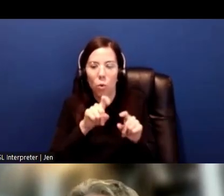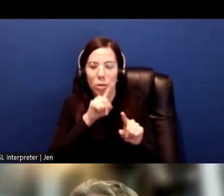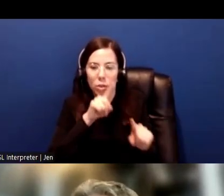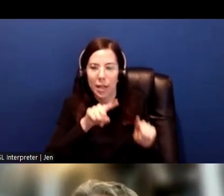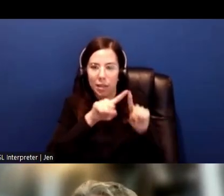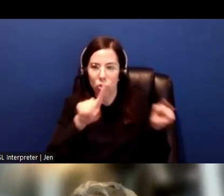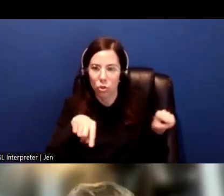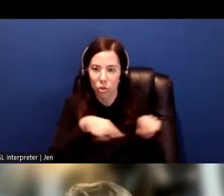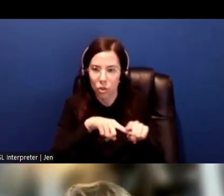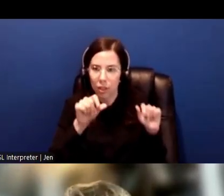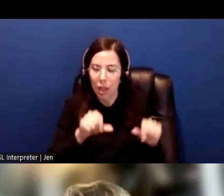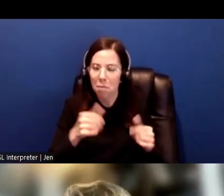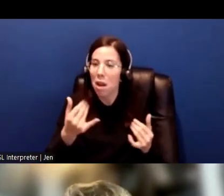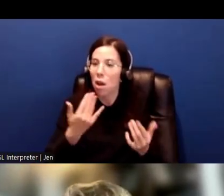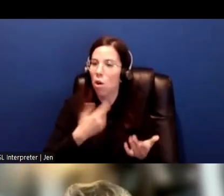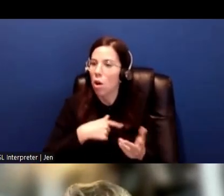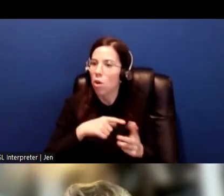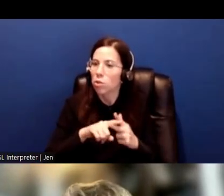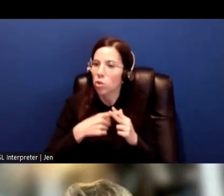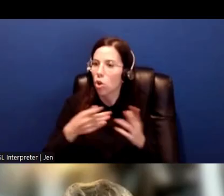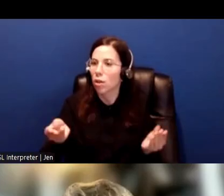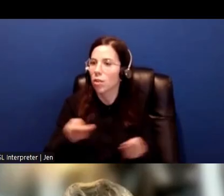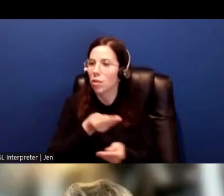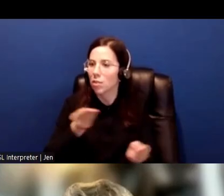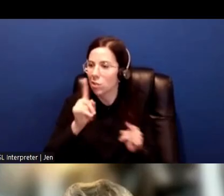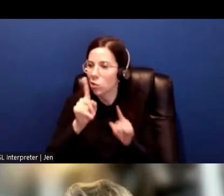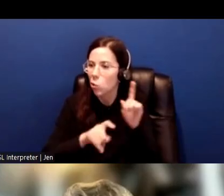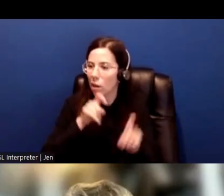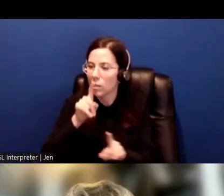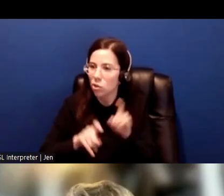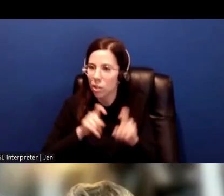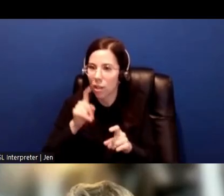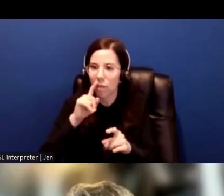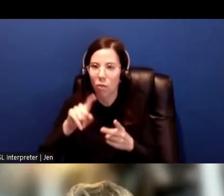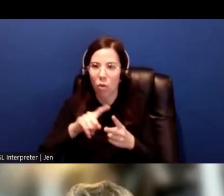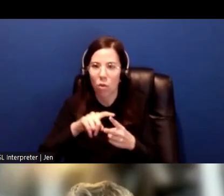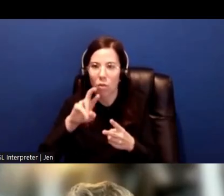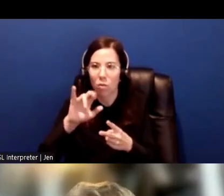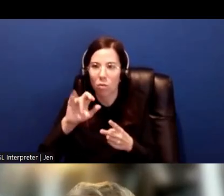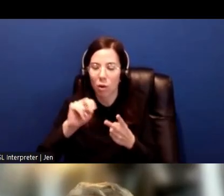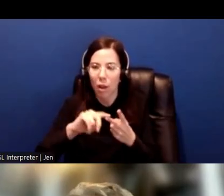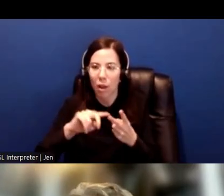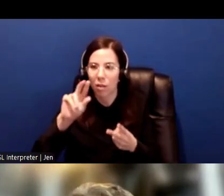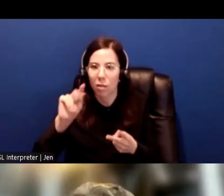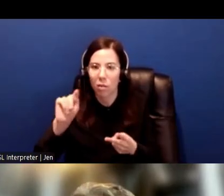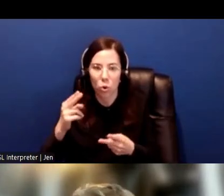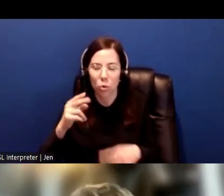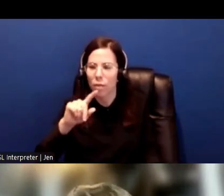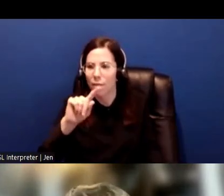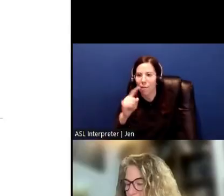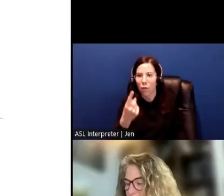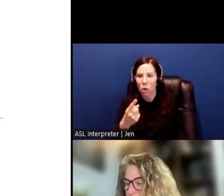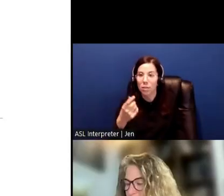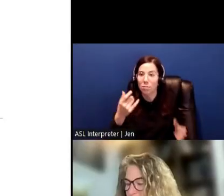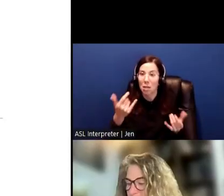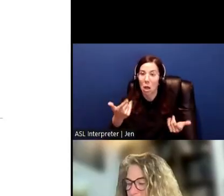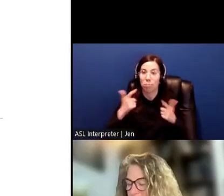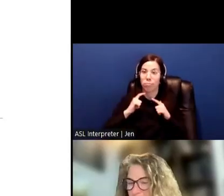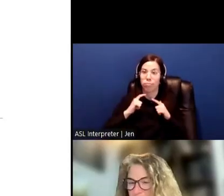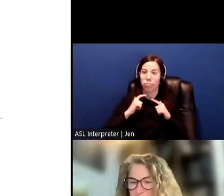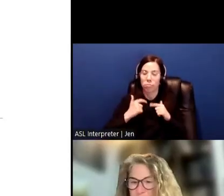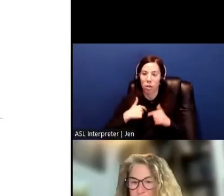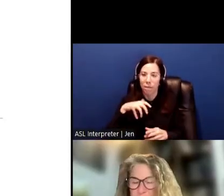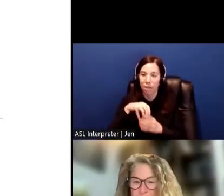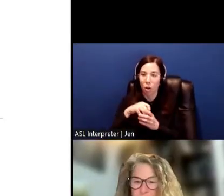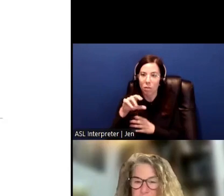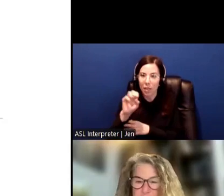start facilitating some Q&A myself to Ryan and Ruth. So the first question is, you are now involved in the case